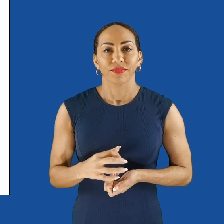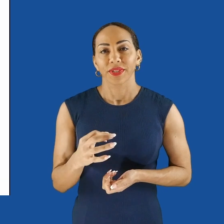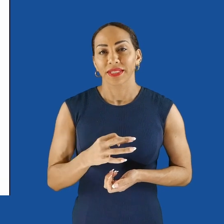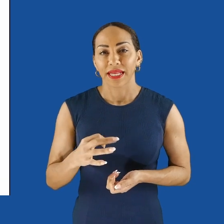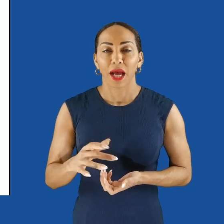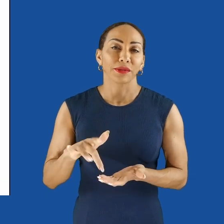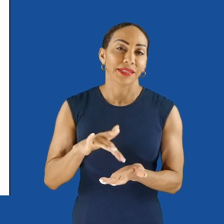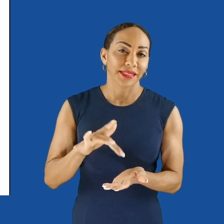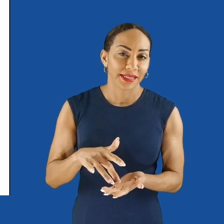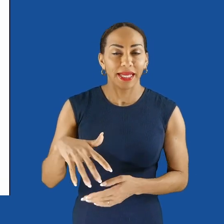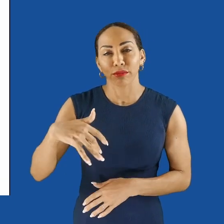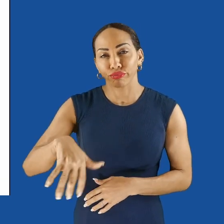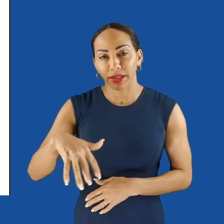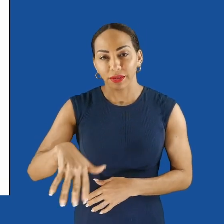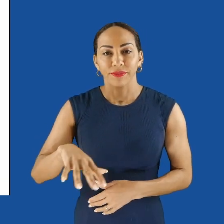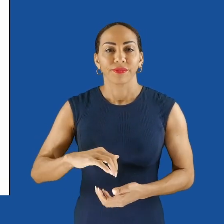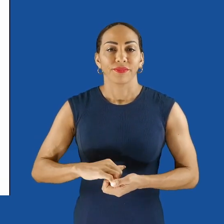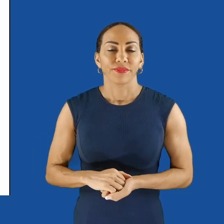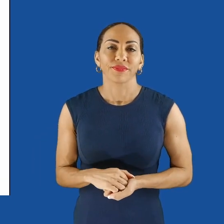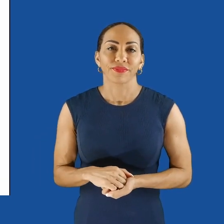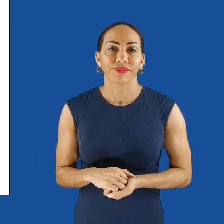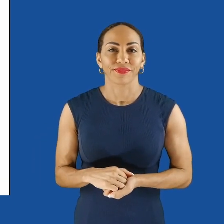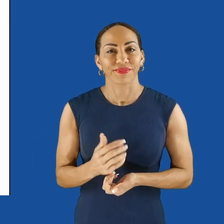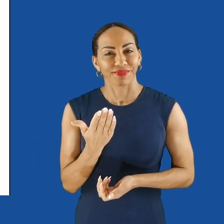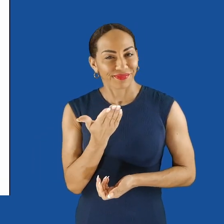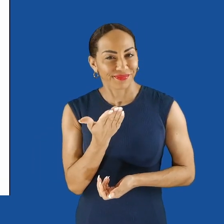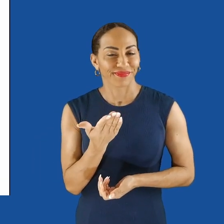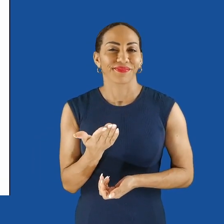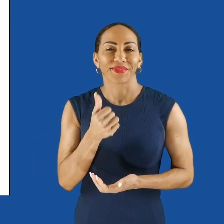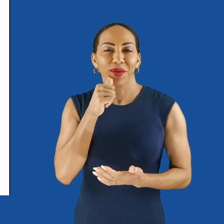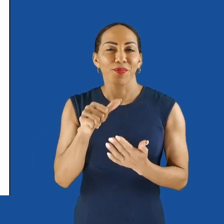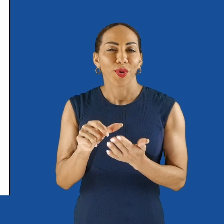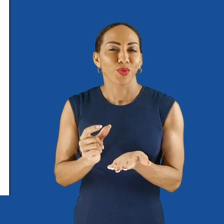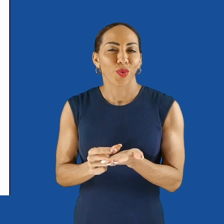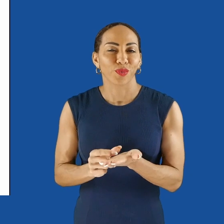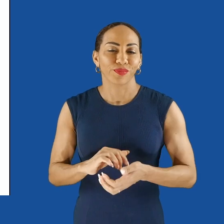Town or city is Brighton, and postcode is BN1 4AJ.